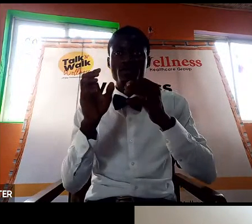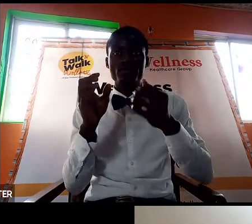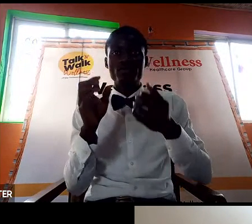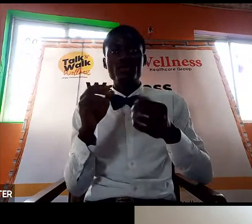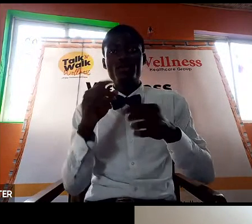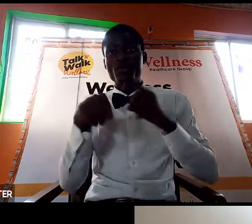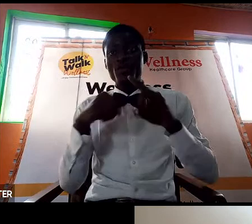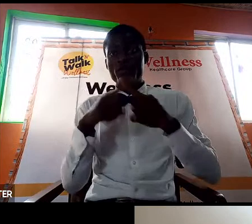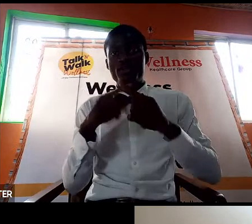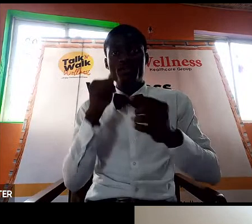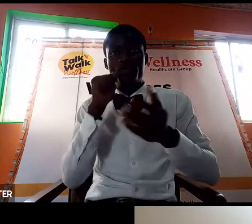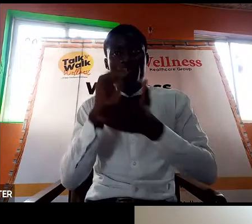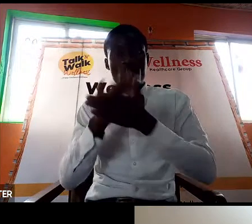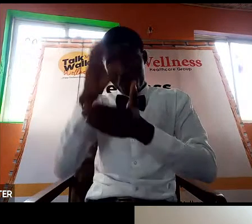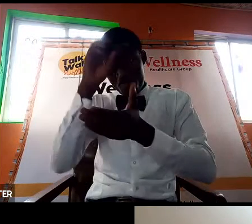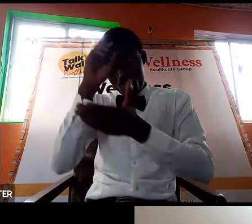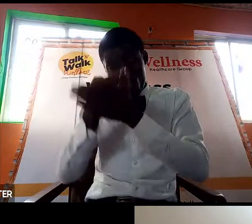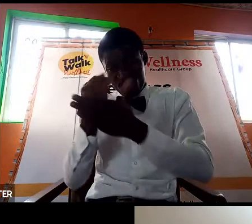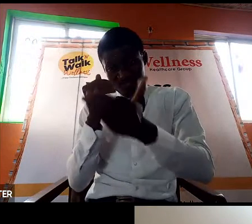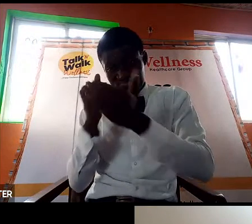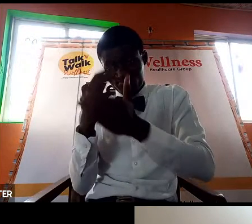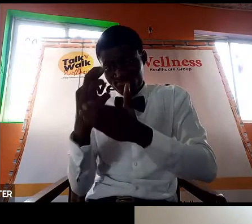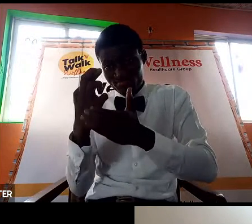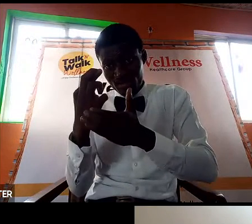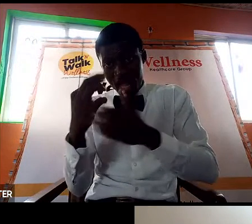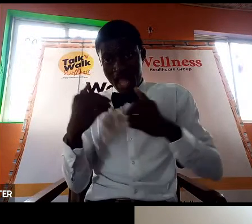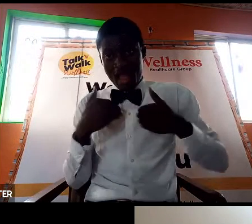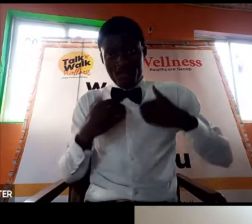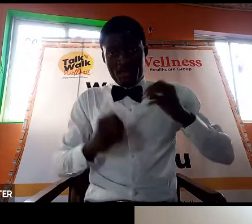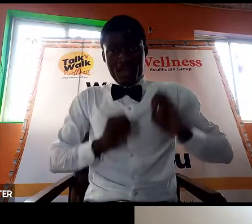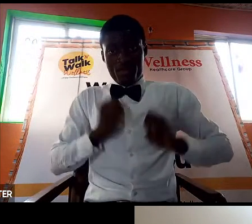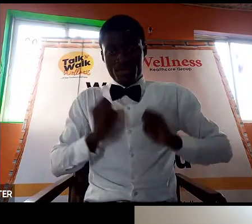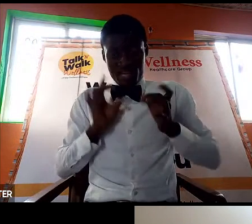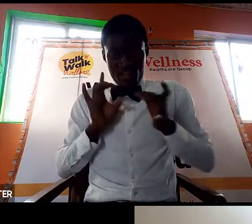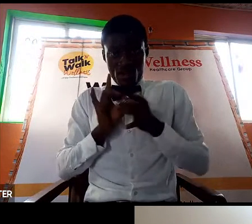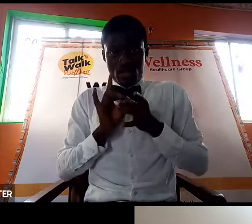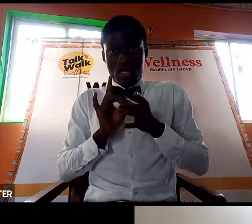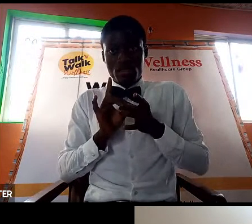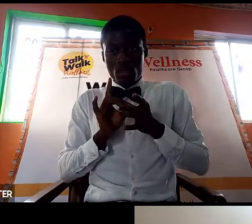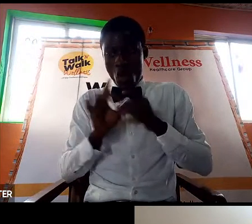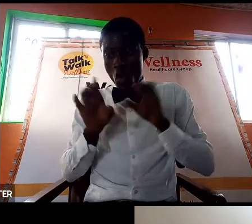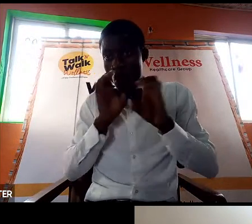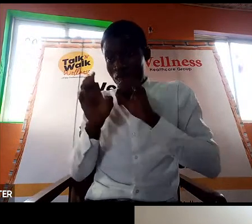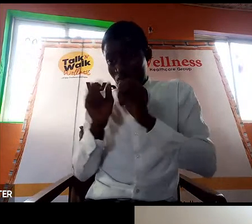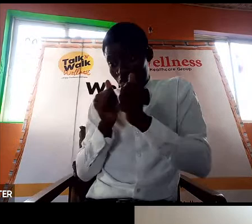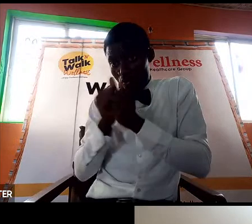connect and you keep the communication line open, there's so many things that we can do